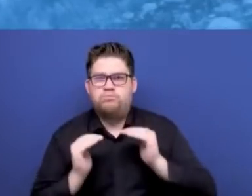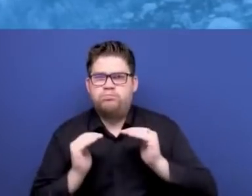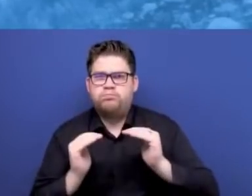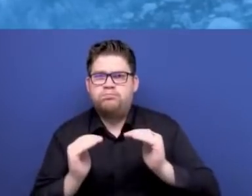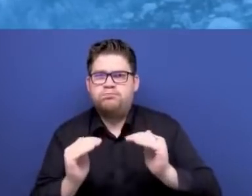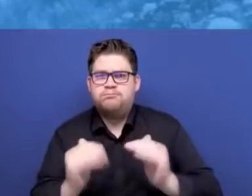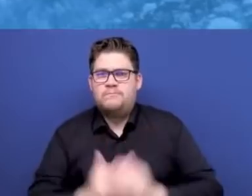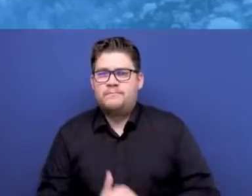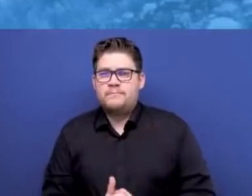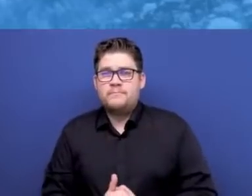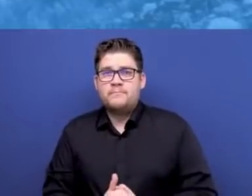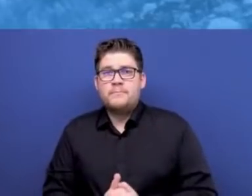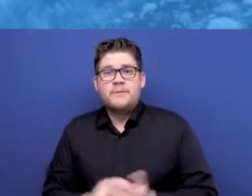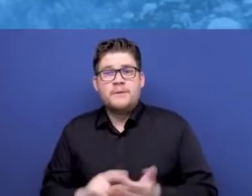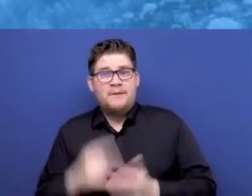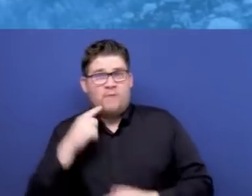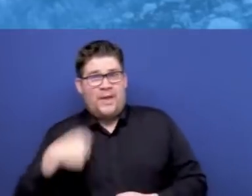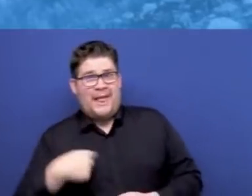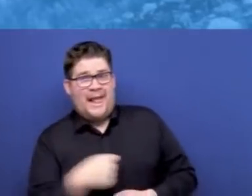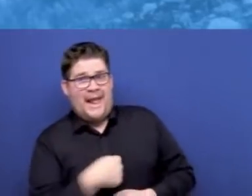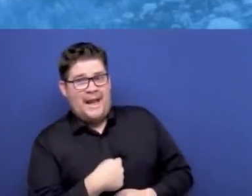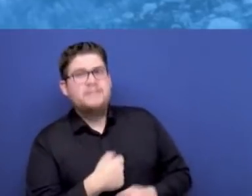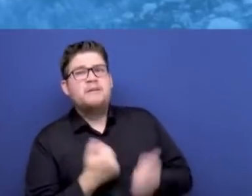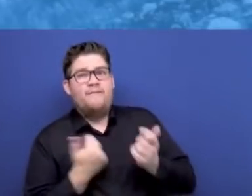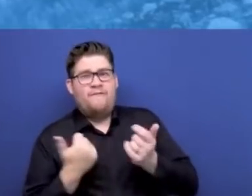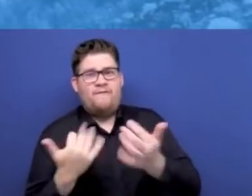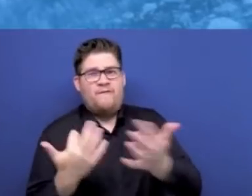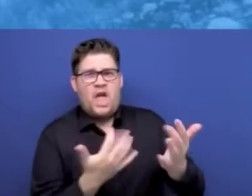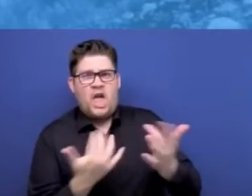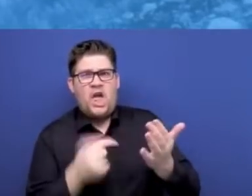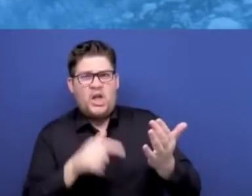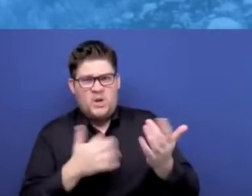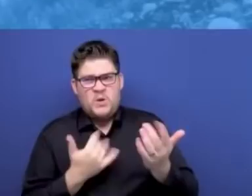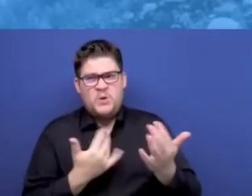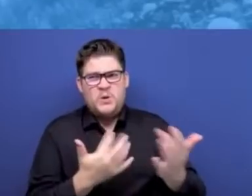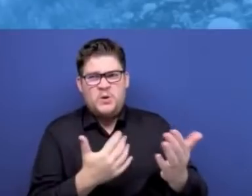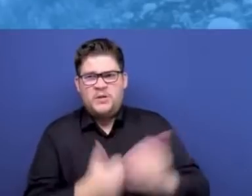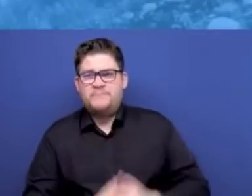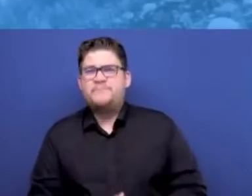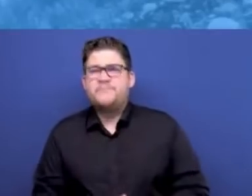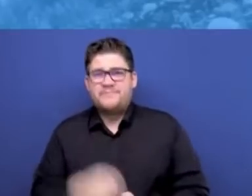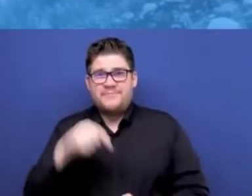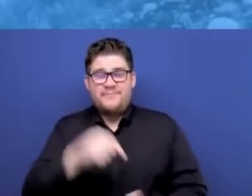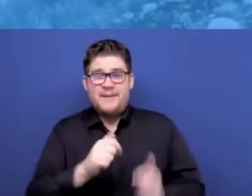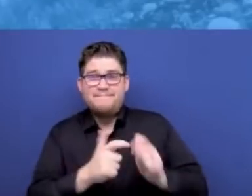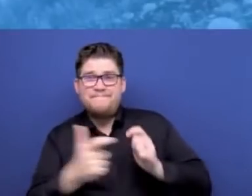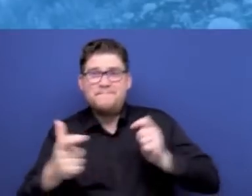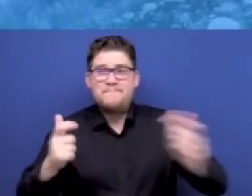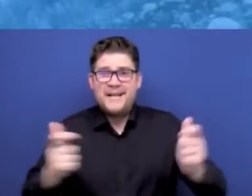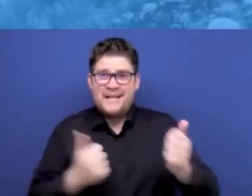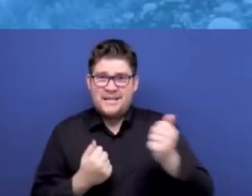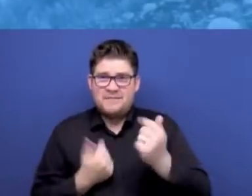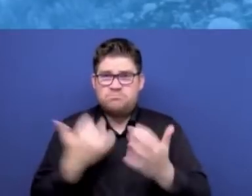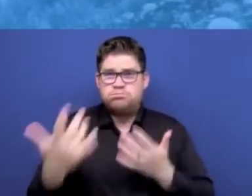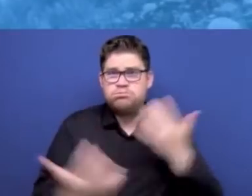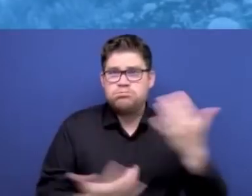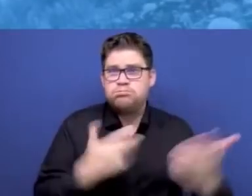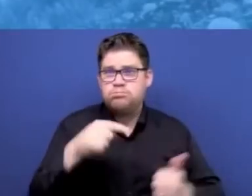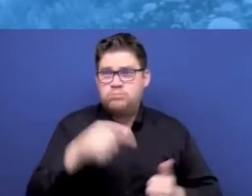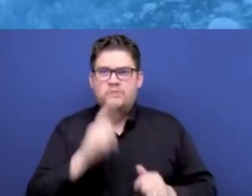to burn steadily, those fires, those big fires that we have on the land base. And we won't have that impact of significant